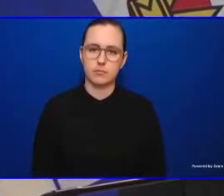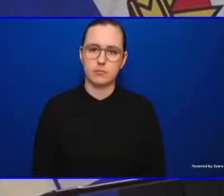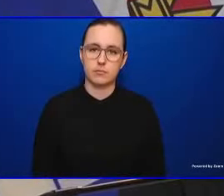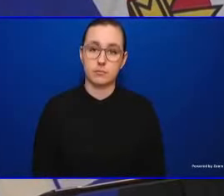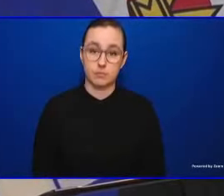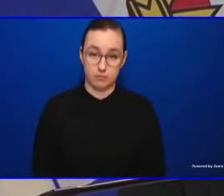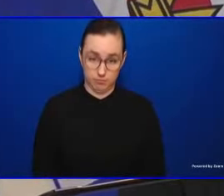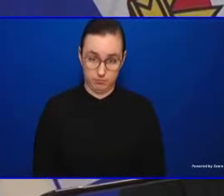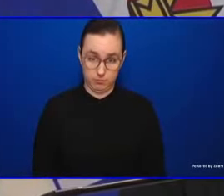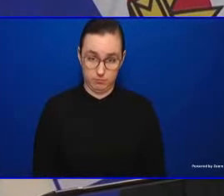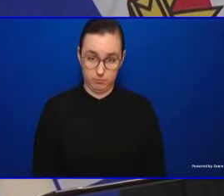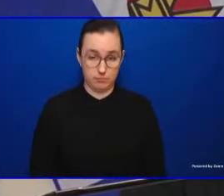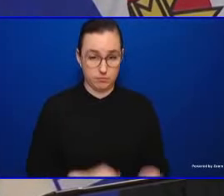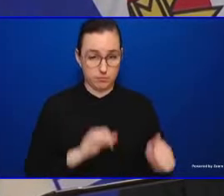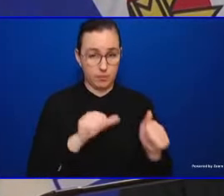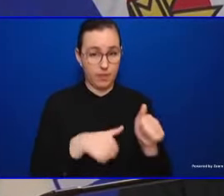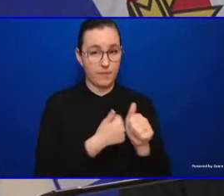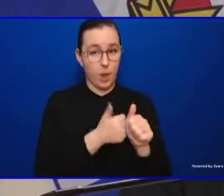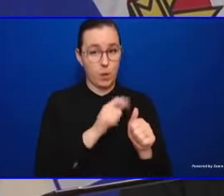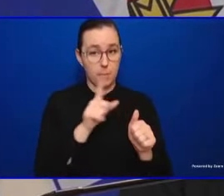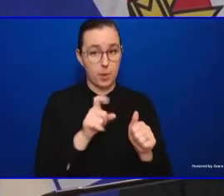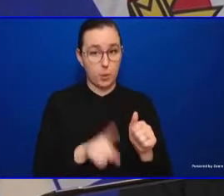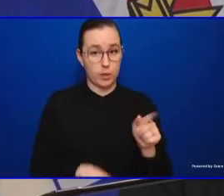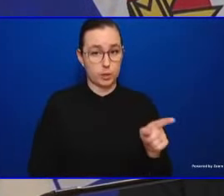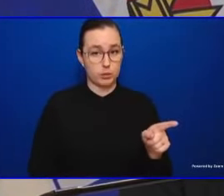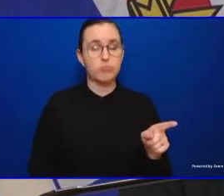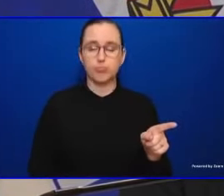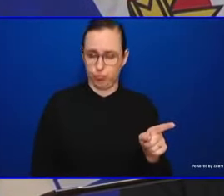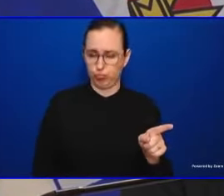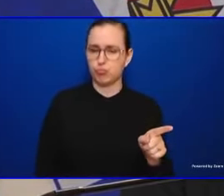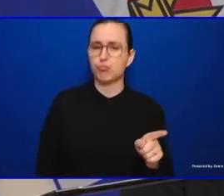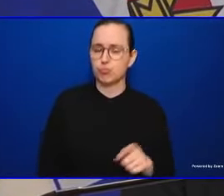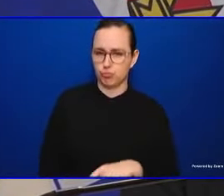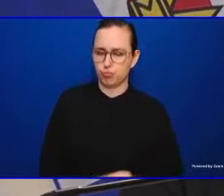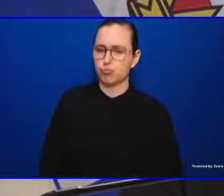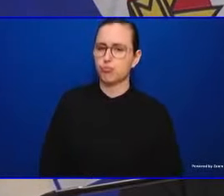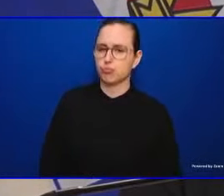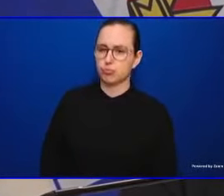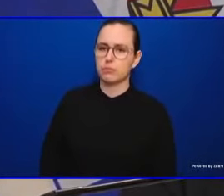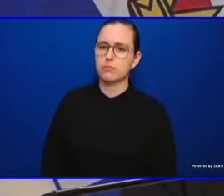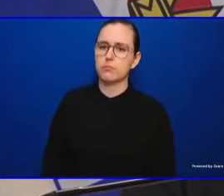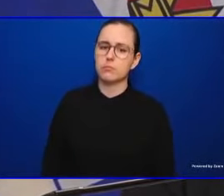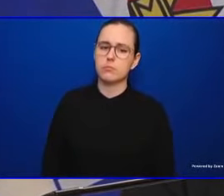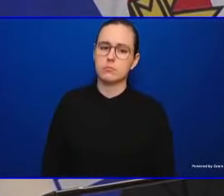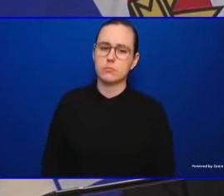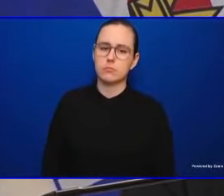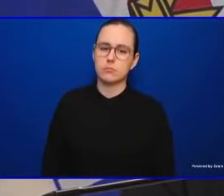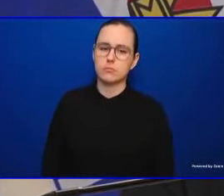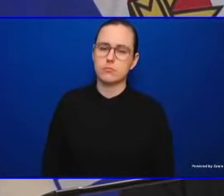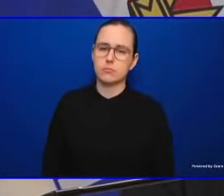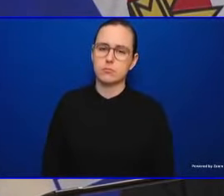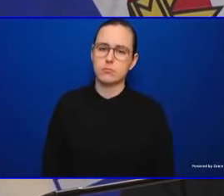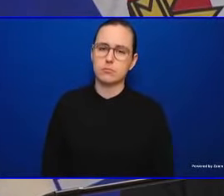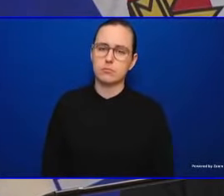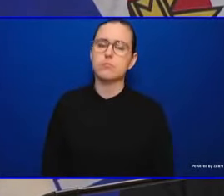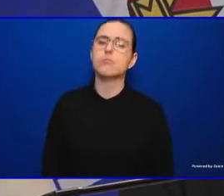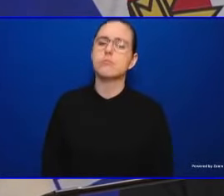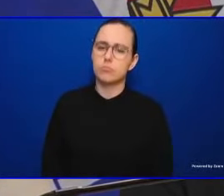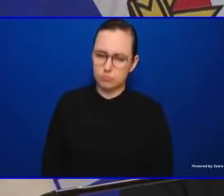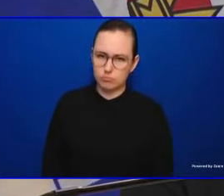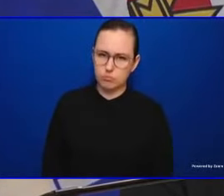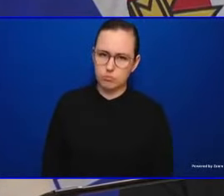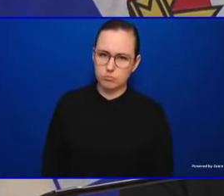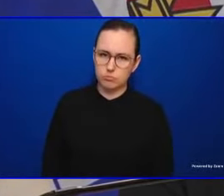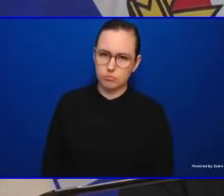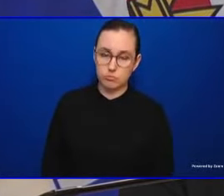Yes, I do. Thanks. You mentioned you will no longer report school outbreaks and instead will monitor attendance. And if it dips below, then the